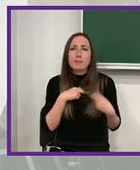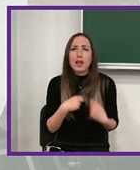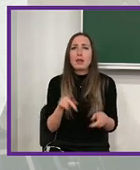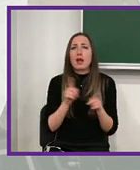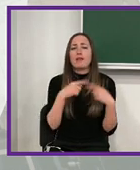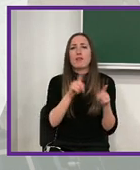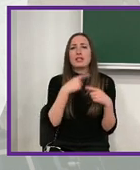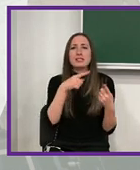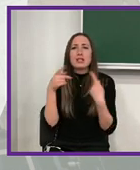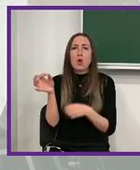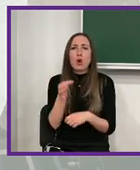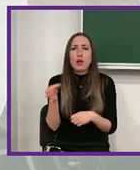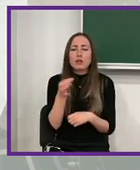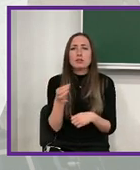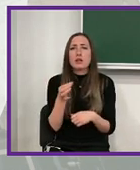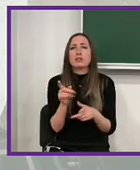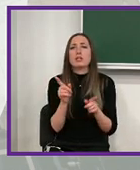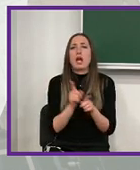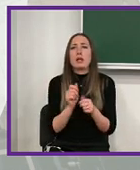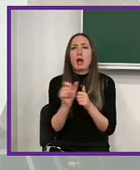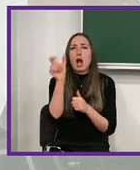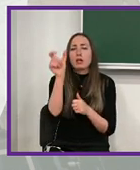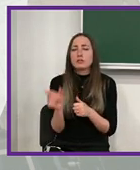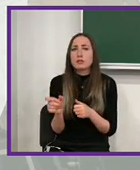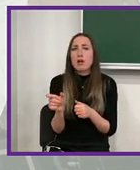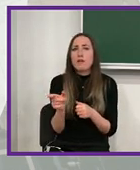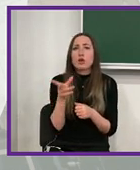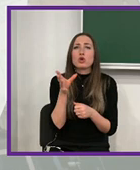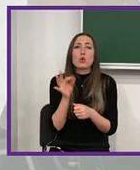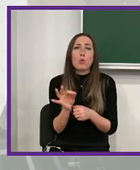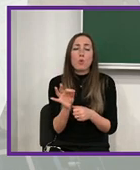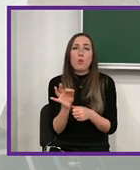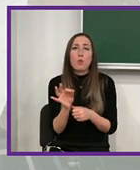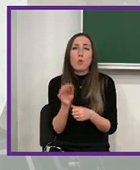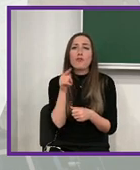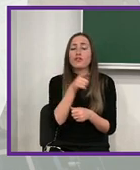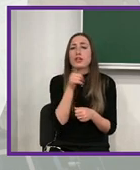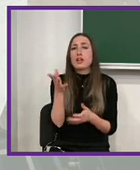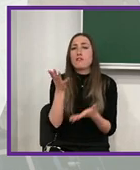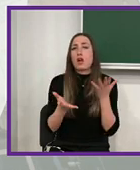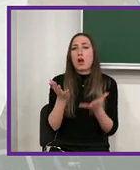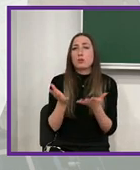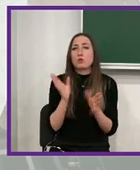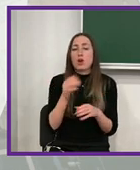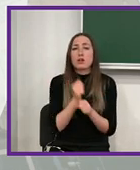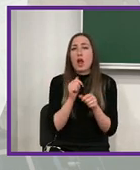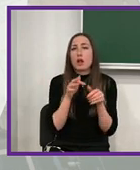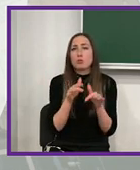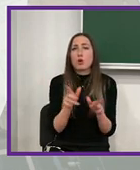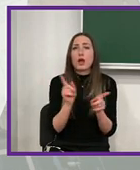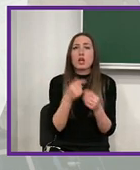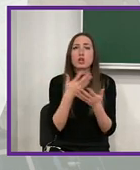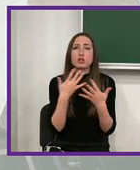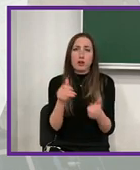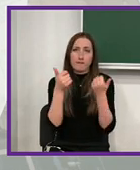different workers' councils, because they can act in a dual way. I mean, actually, they've got a number of functions apart